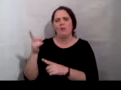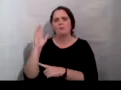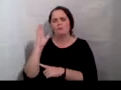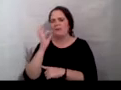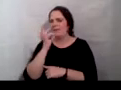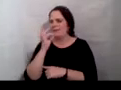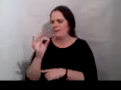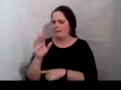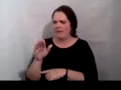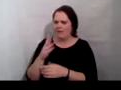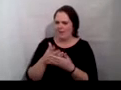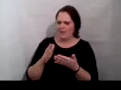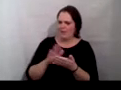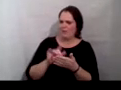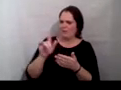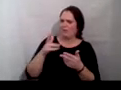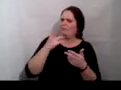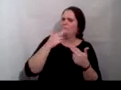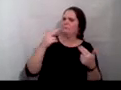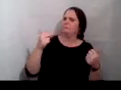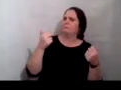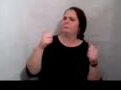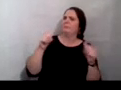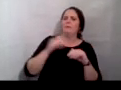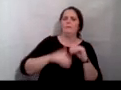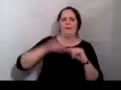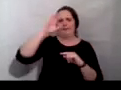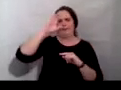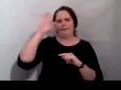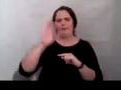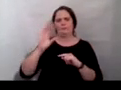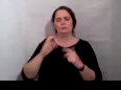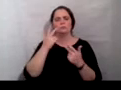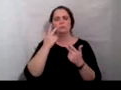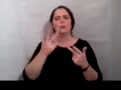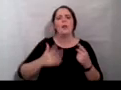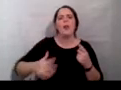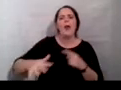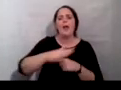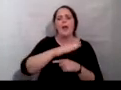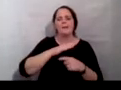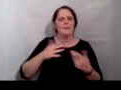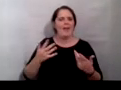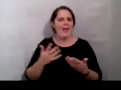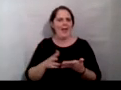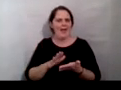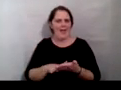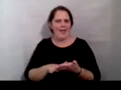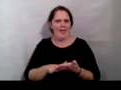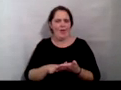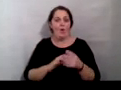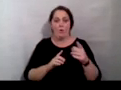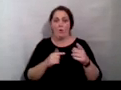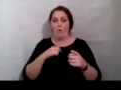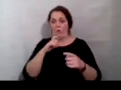to capture landscape in her music. Nadi replied. Now I'm going to read a quote from her interview here, but I'd just